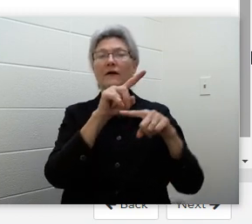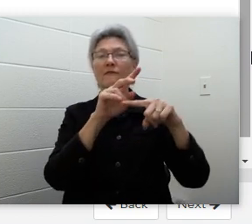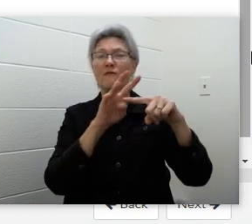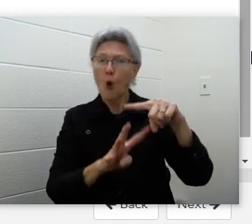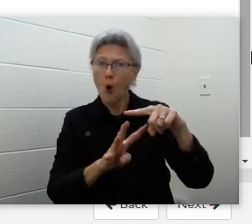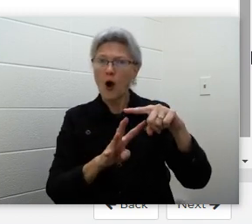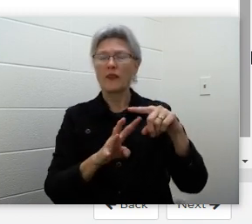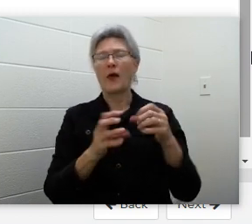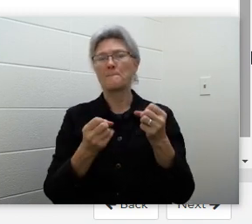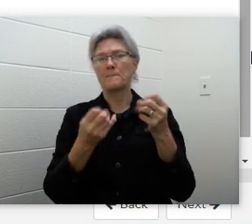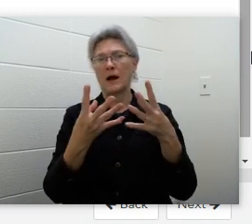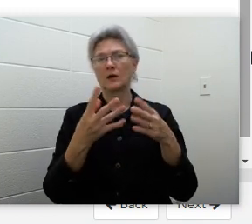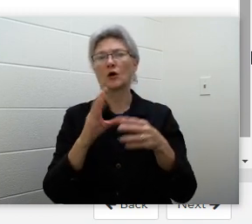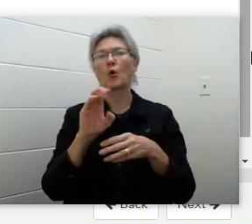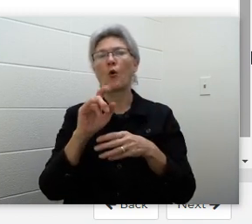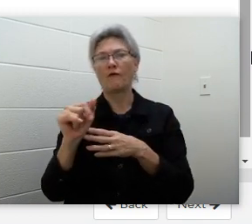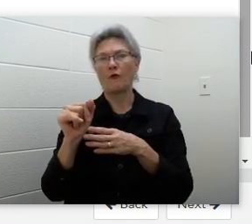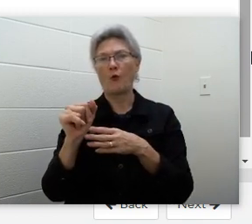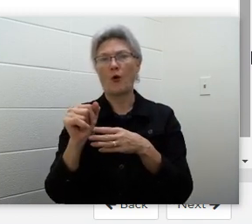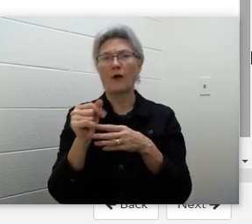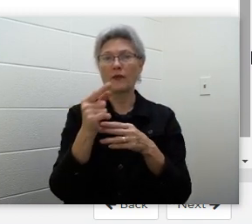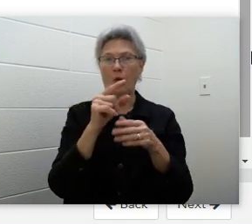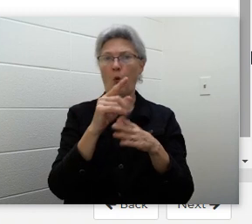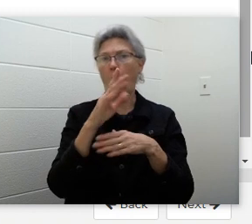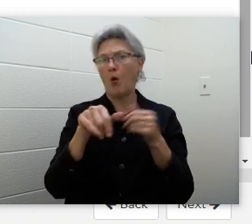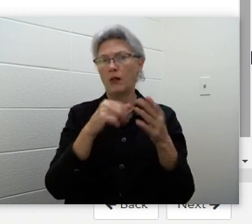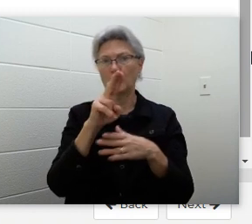coal provides power for millions of homes.